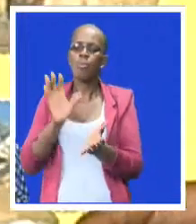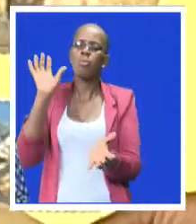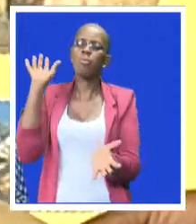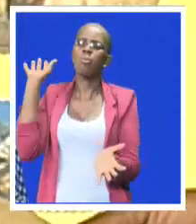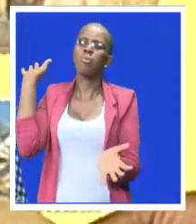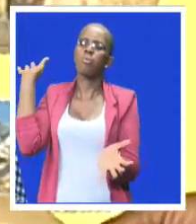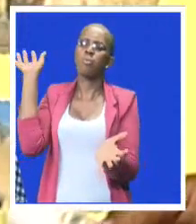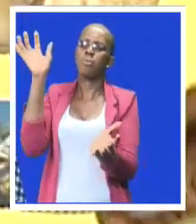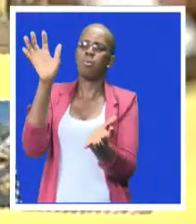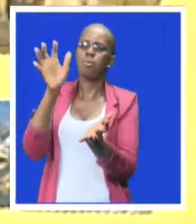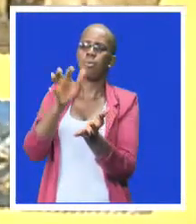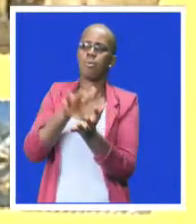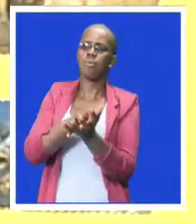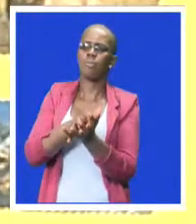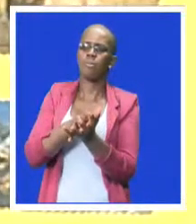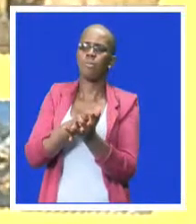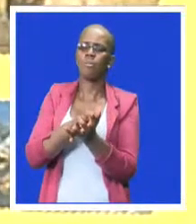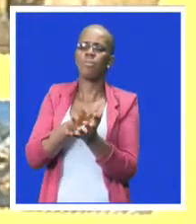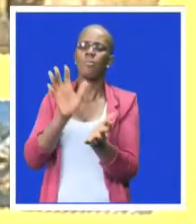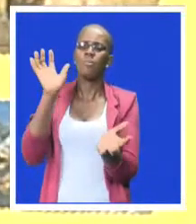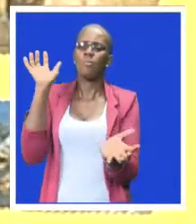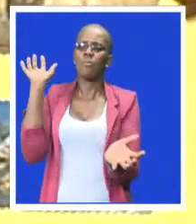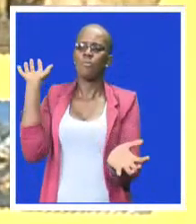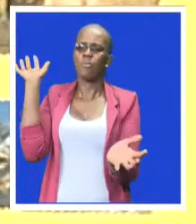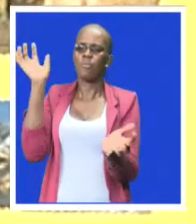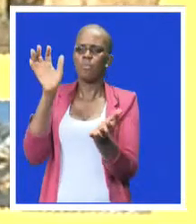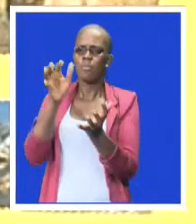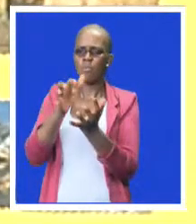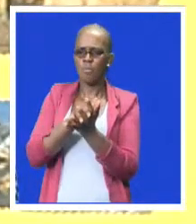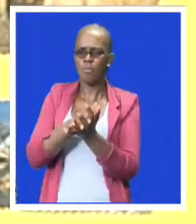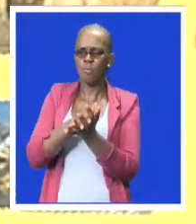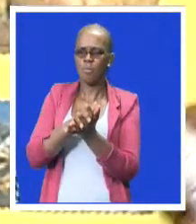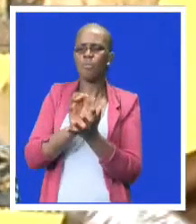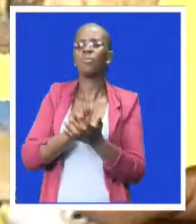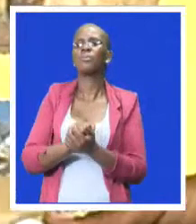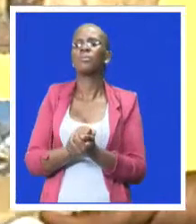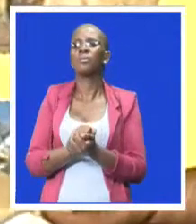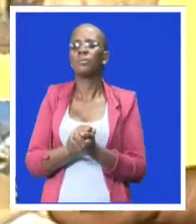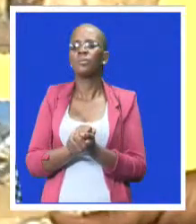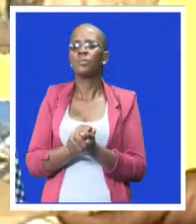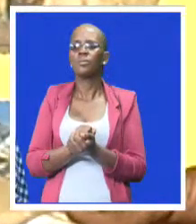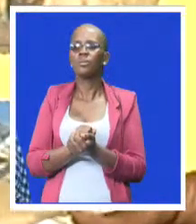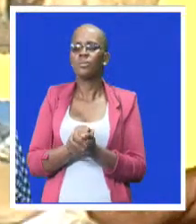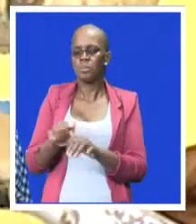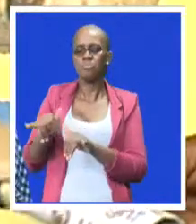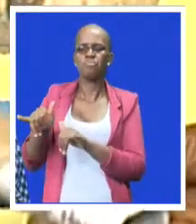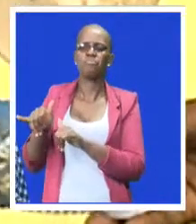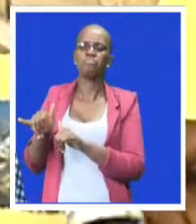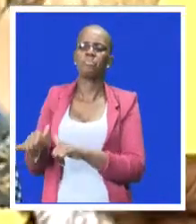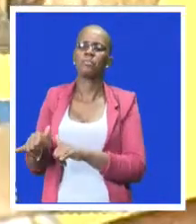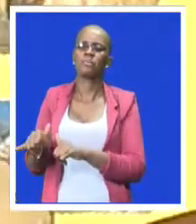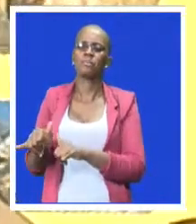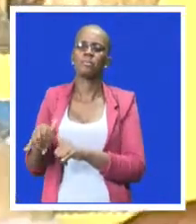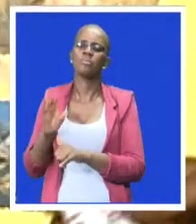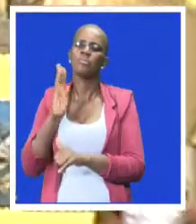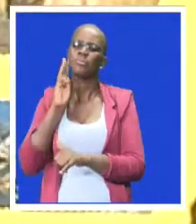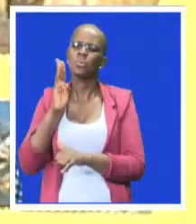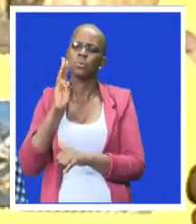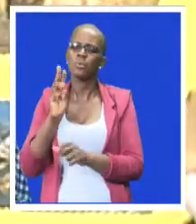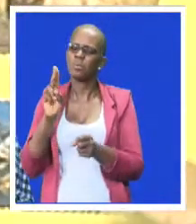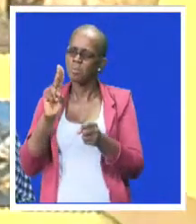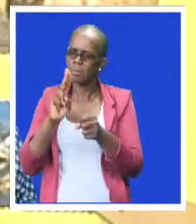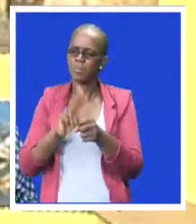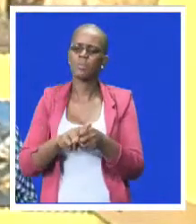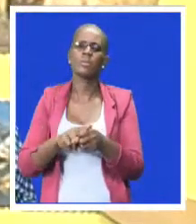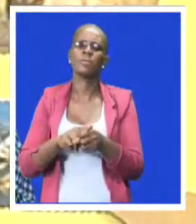a crocodile. It lives sometimes on the land and most of the time in the water. It's also dangerous to